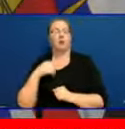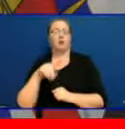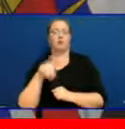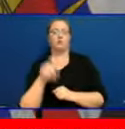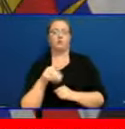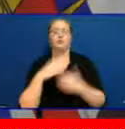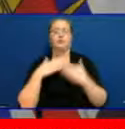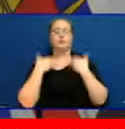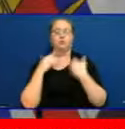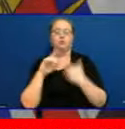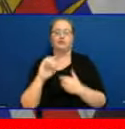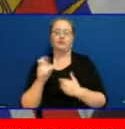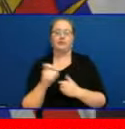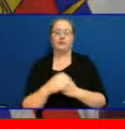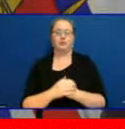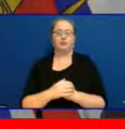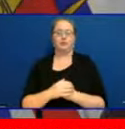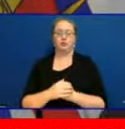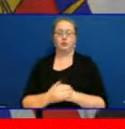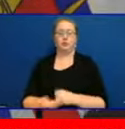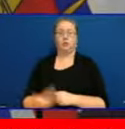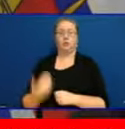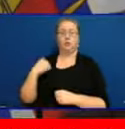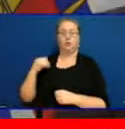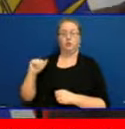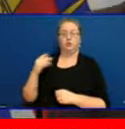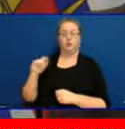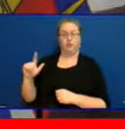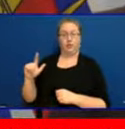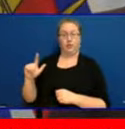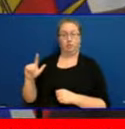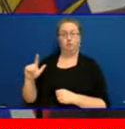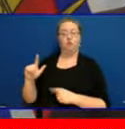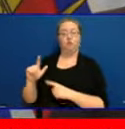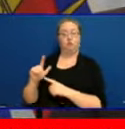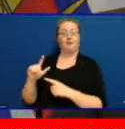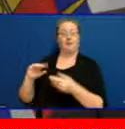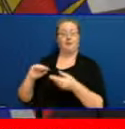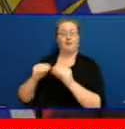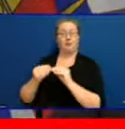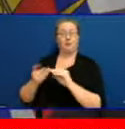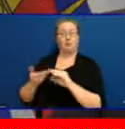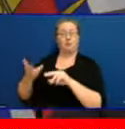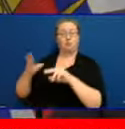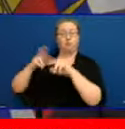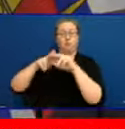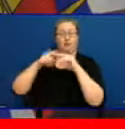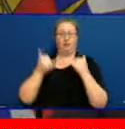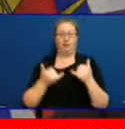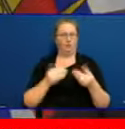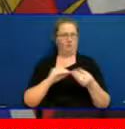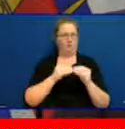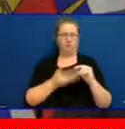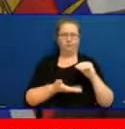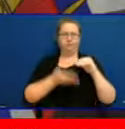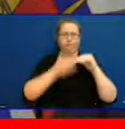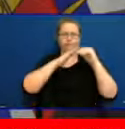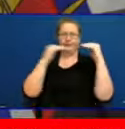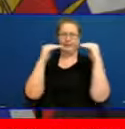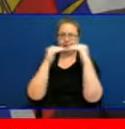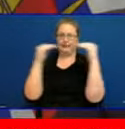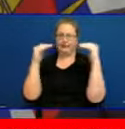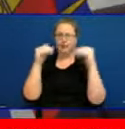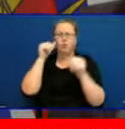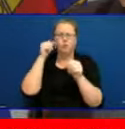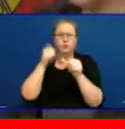question is for Minister Dix. We're now at the same number of hospitalizations we were in early April when the convention center was equipped as a makeshift hospital. At